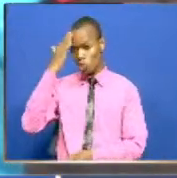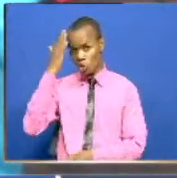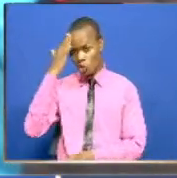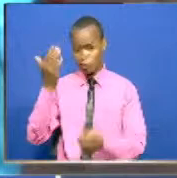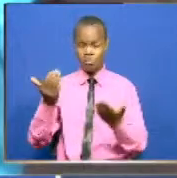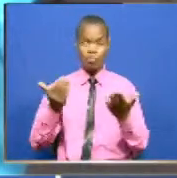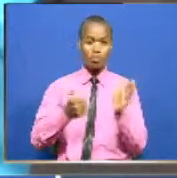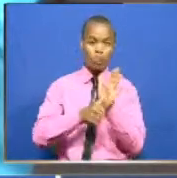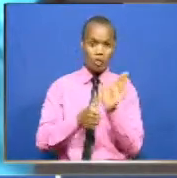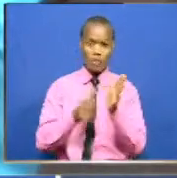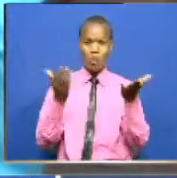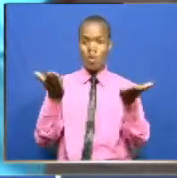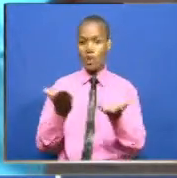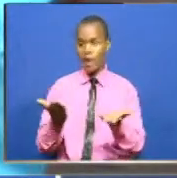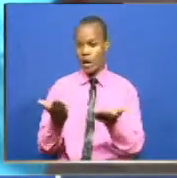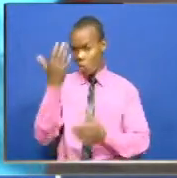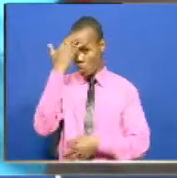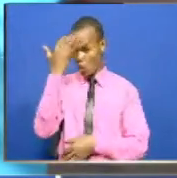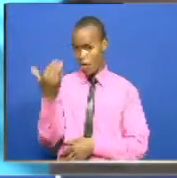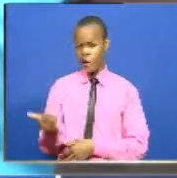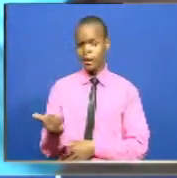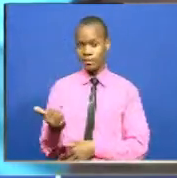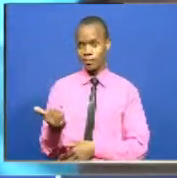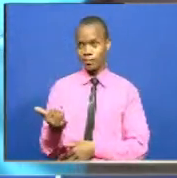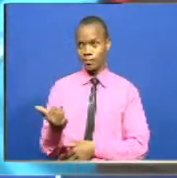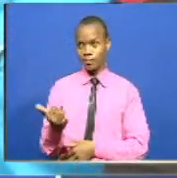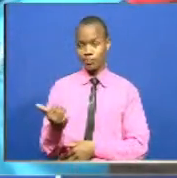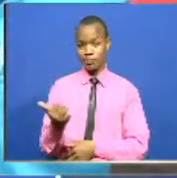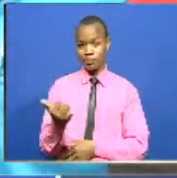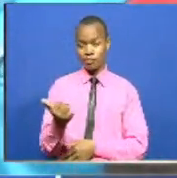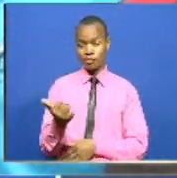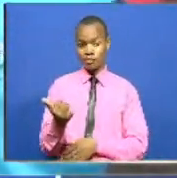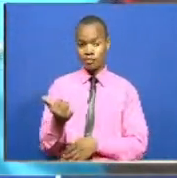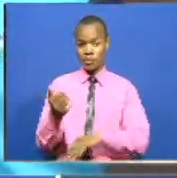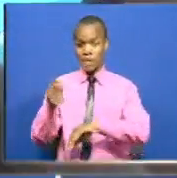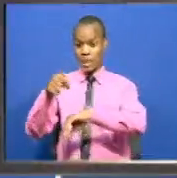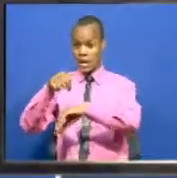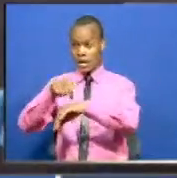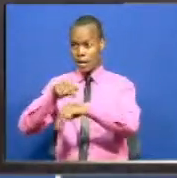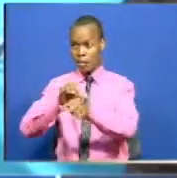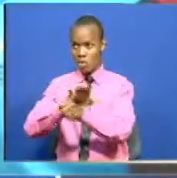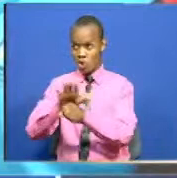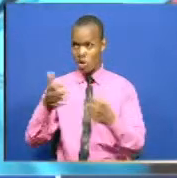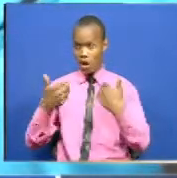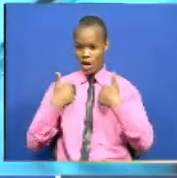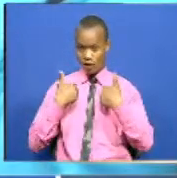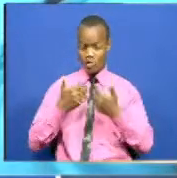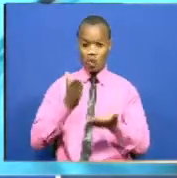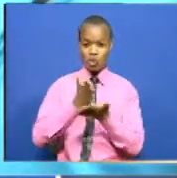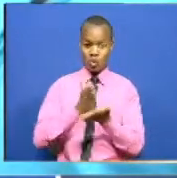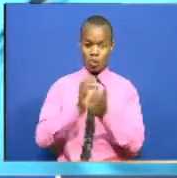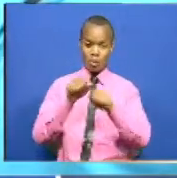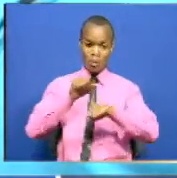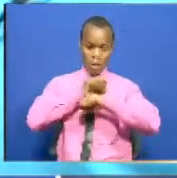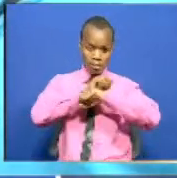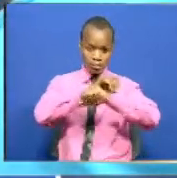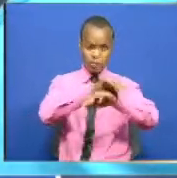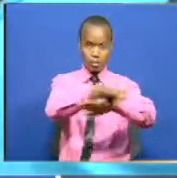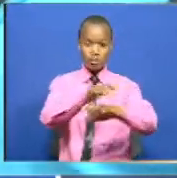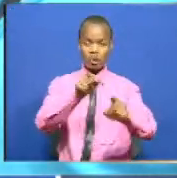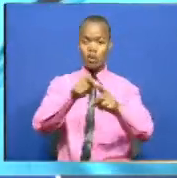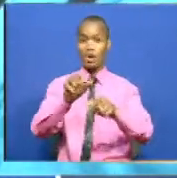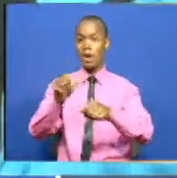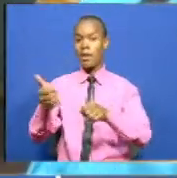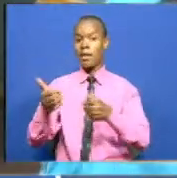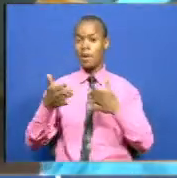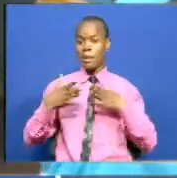burden, because as you are aware, any infected person is able to potentially transmit to the others. People respond differently,